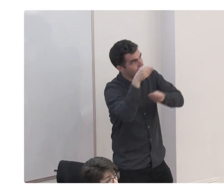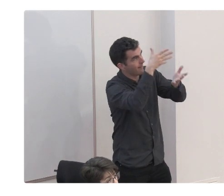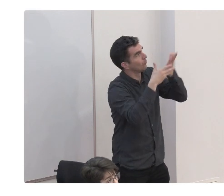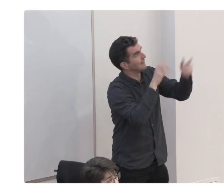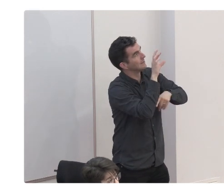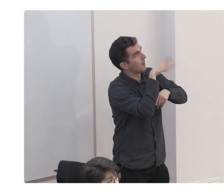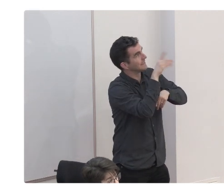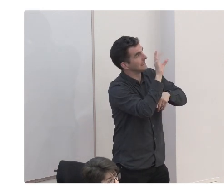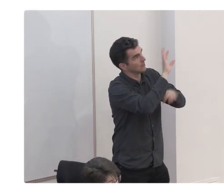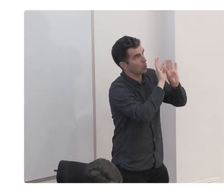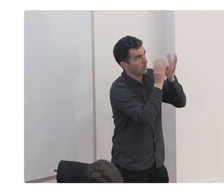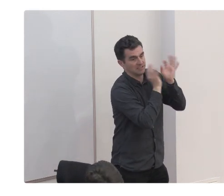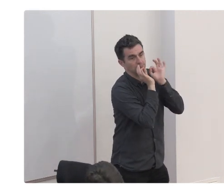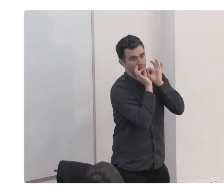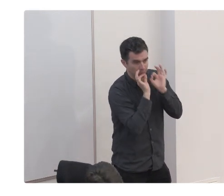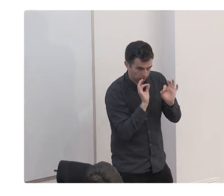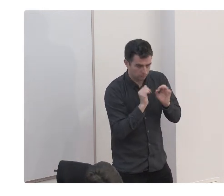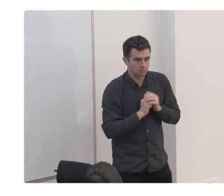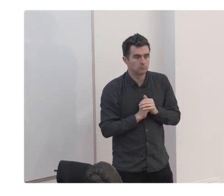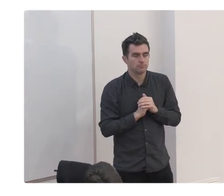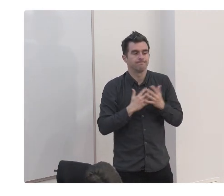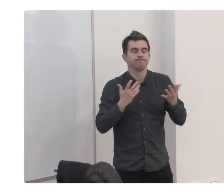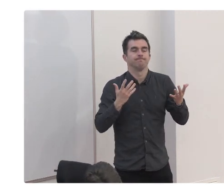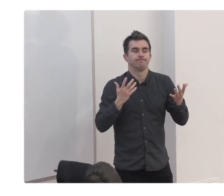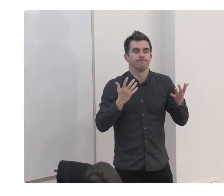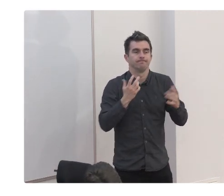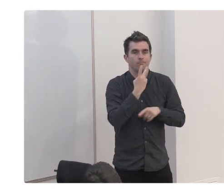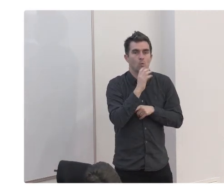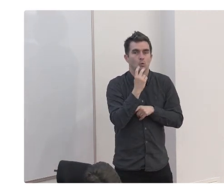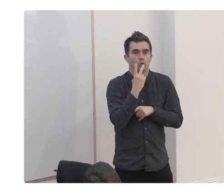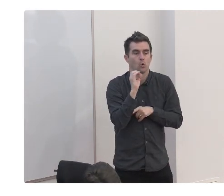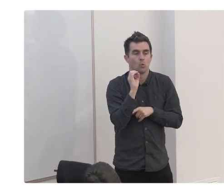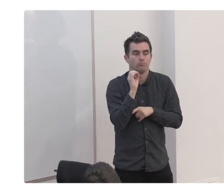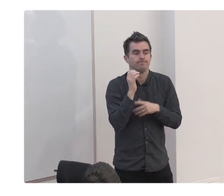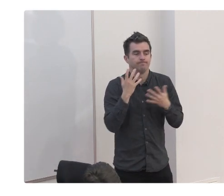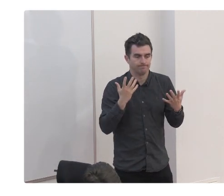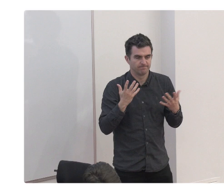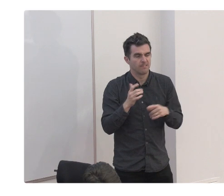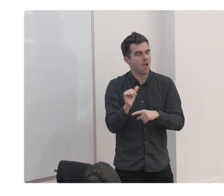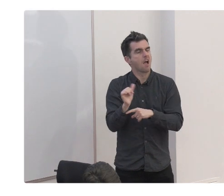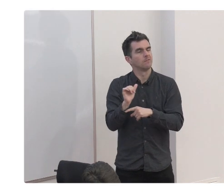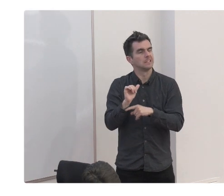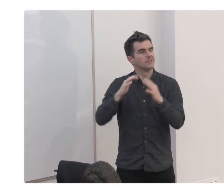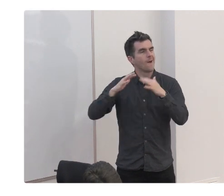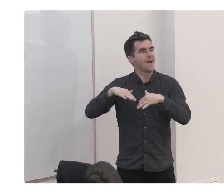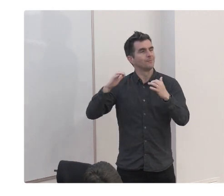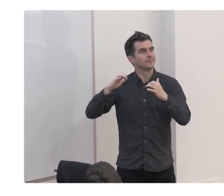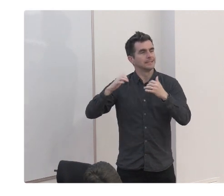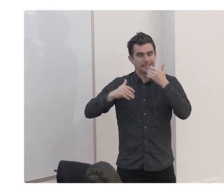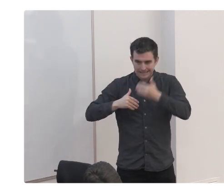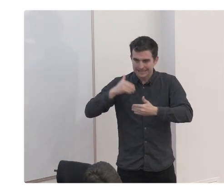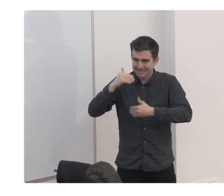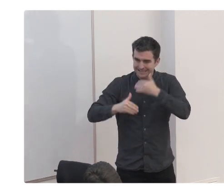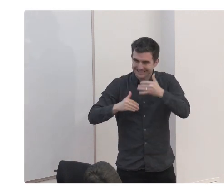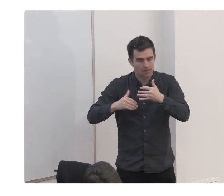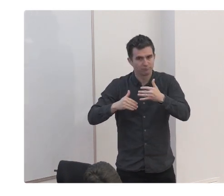all these mechanisms and monitoring mechanisms and all of these things have gone. And unfortunately, the